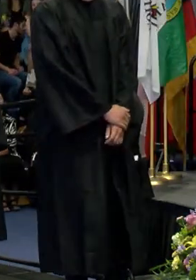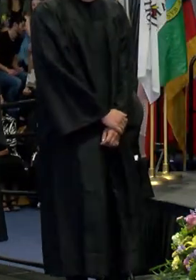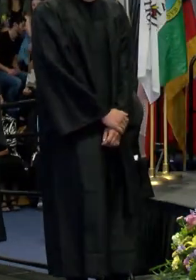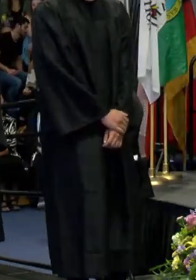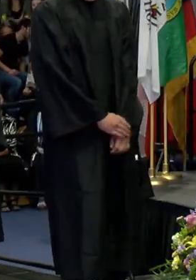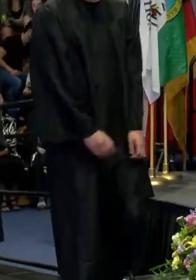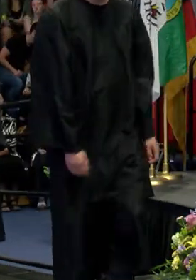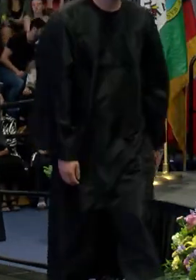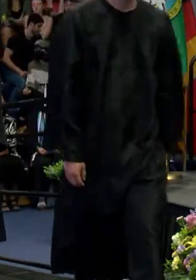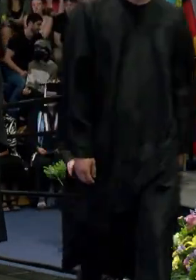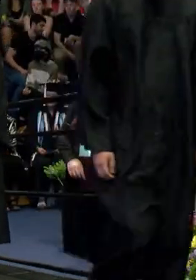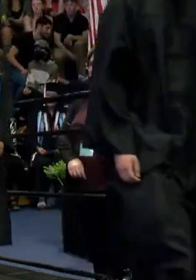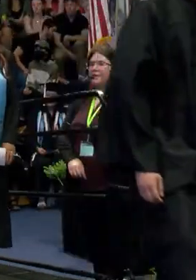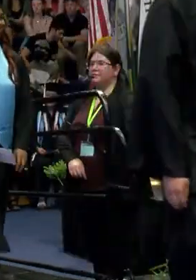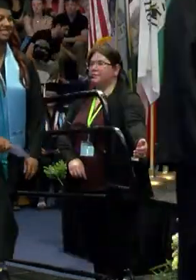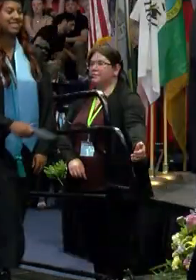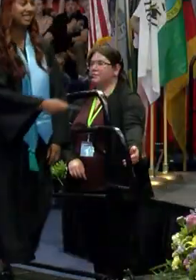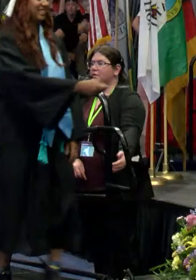Seth Rogers.